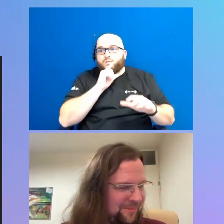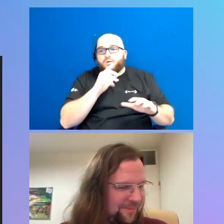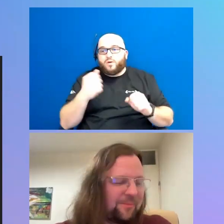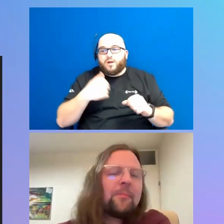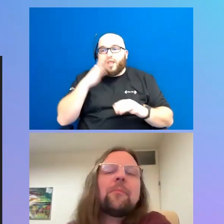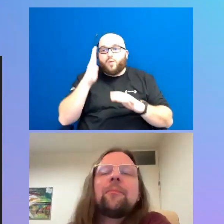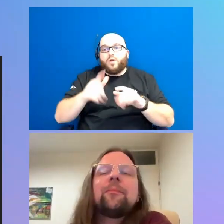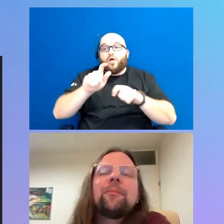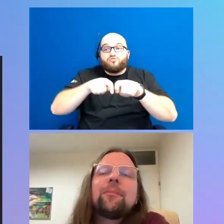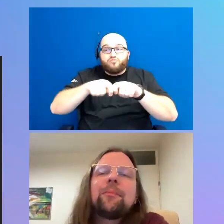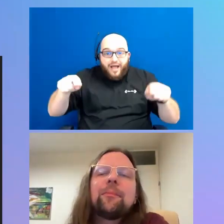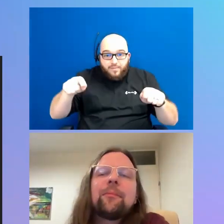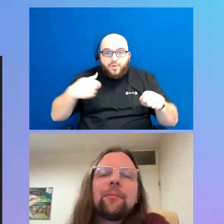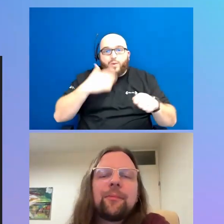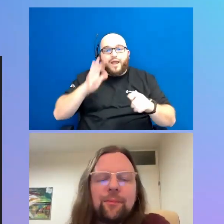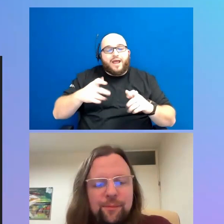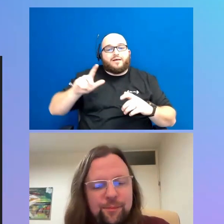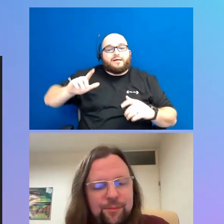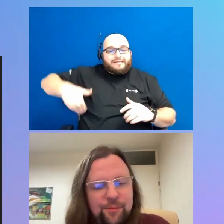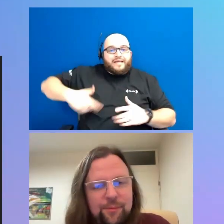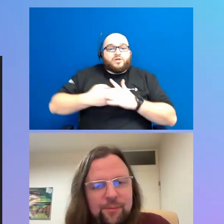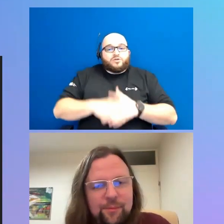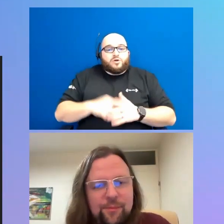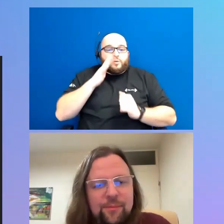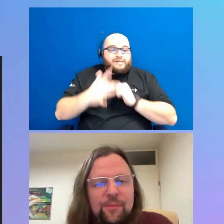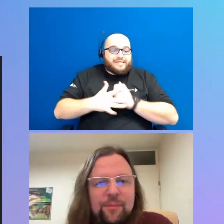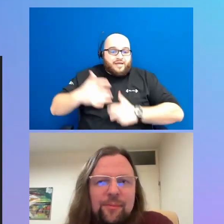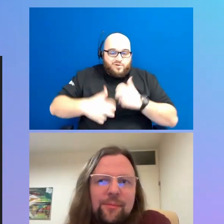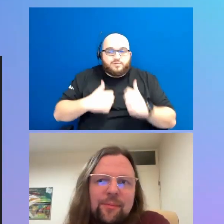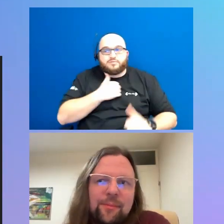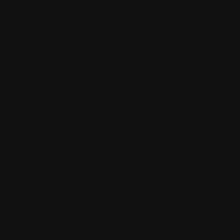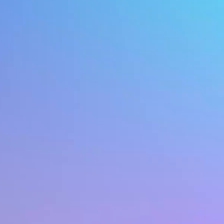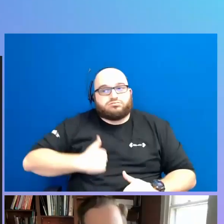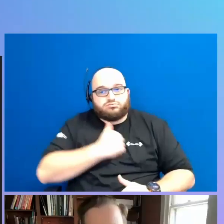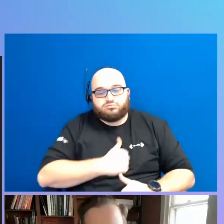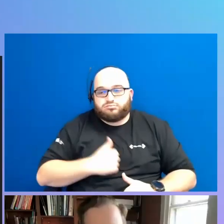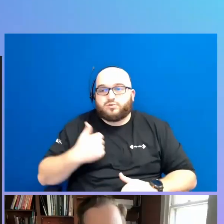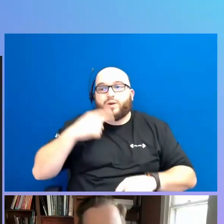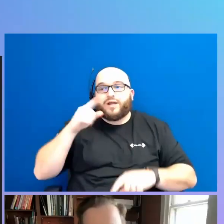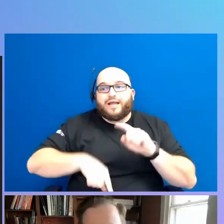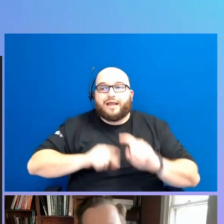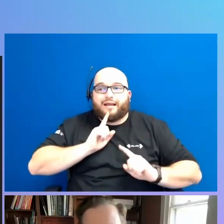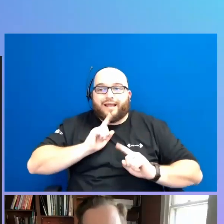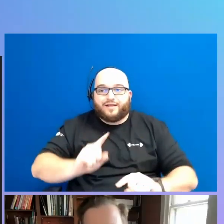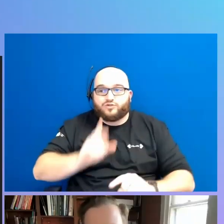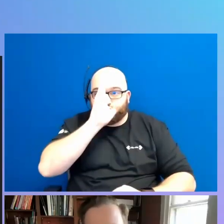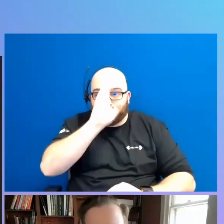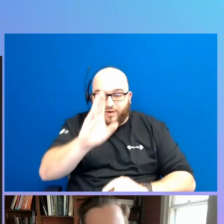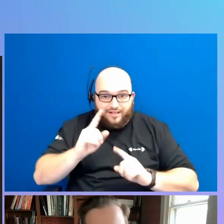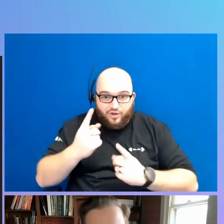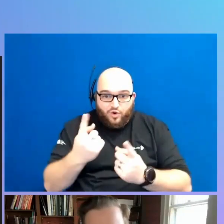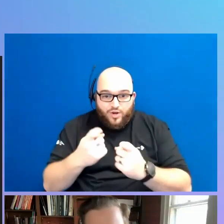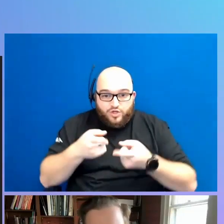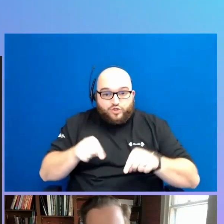it up for us. We got a late start due to some technical issues. We apologize about that. We will not be able to answer questions directly in